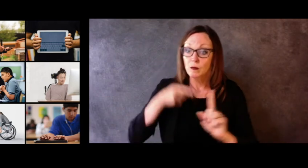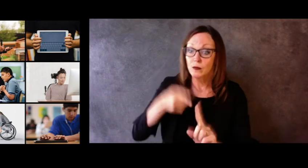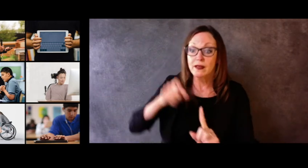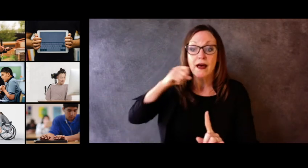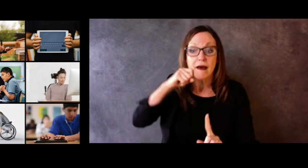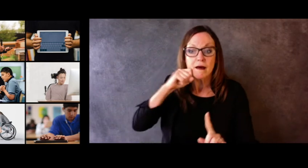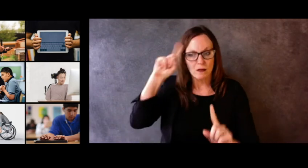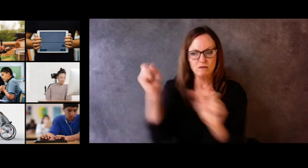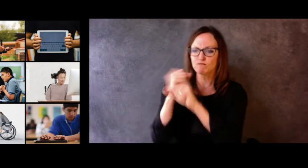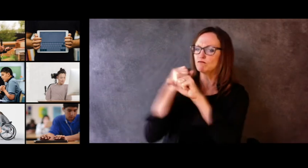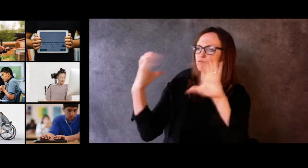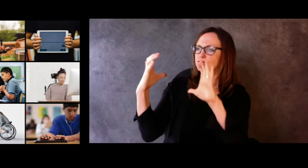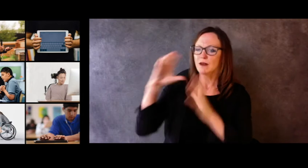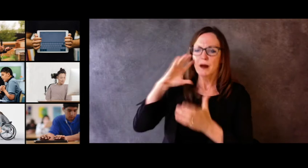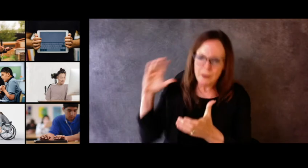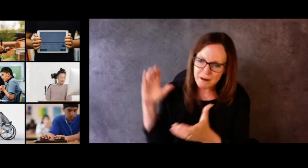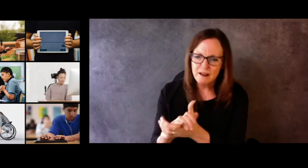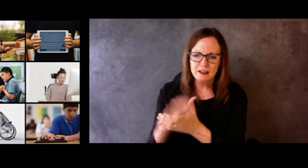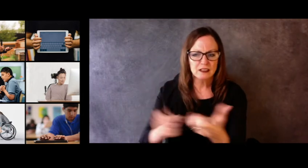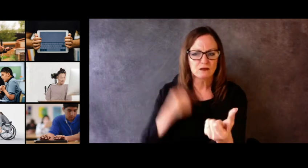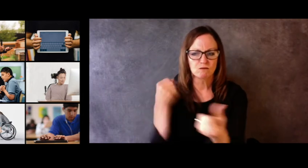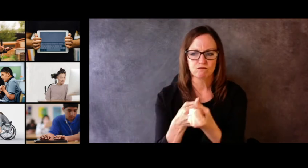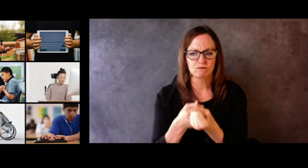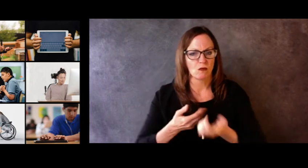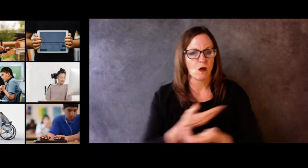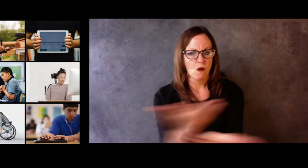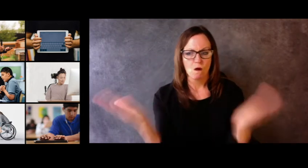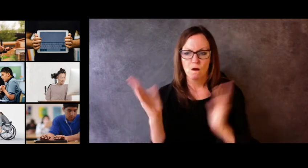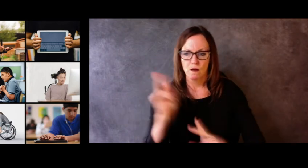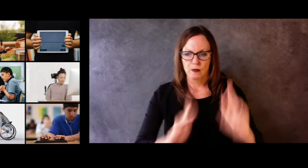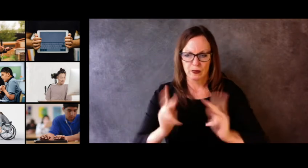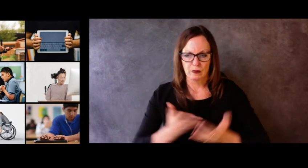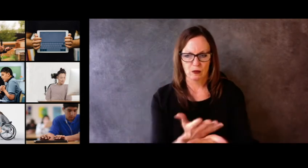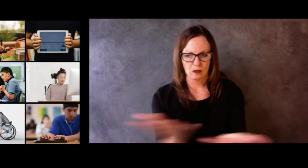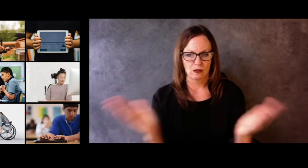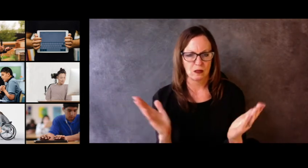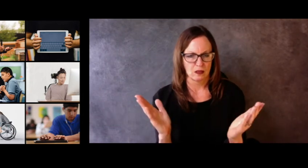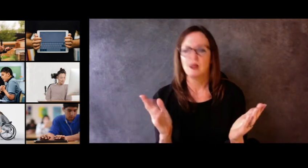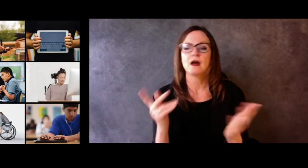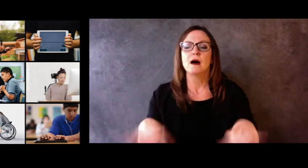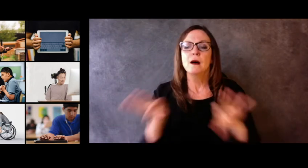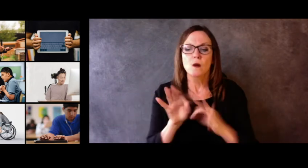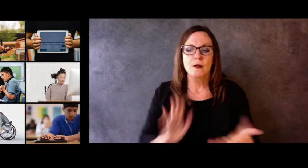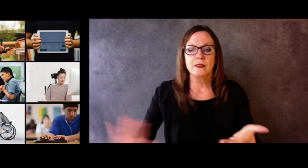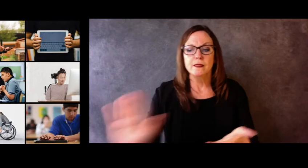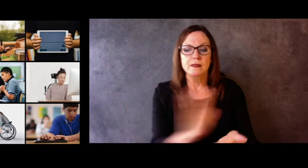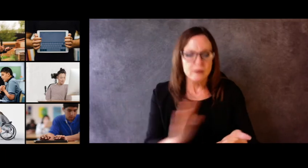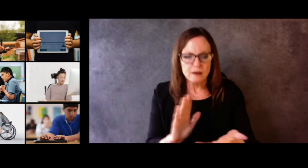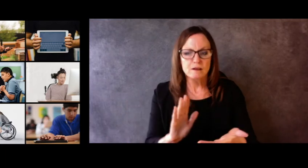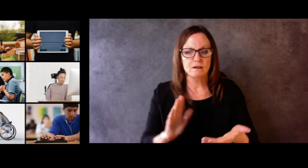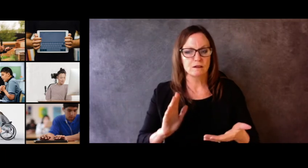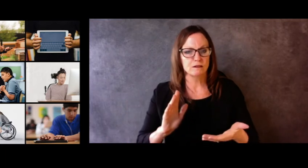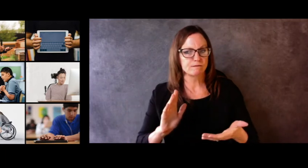mind, so devices adjust to the way people work, not the other way around. We do this by fostering a culture of inclusion, where accessibility